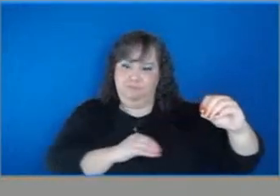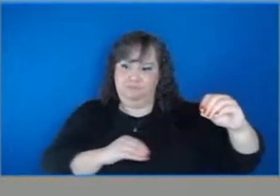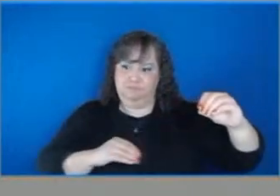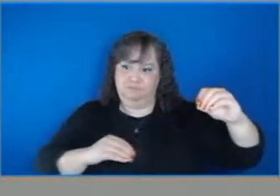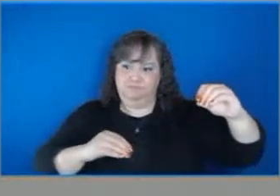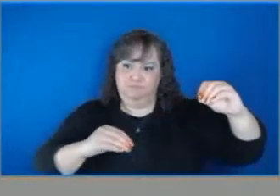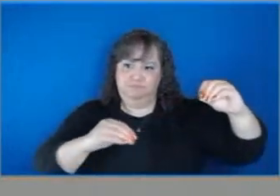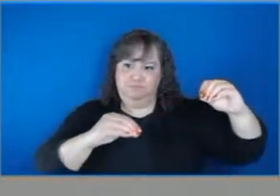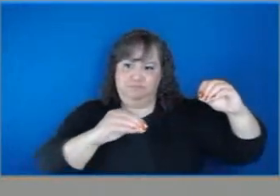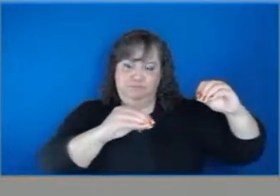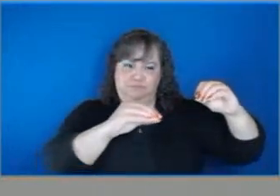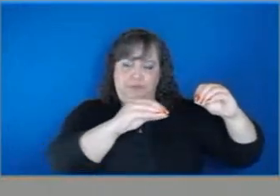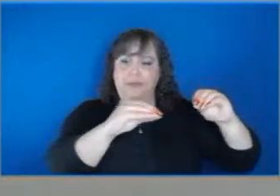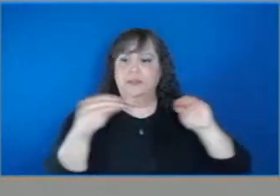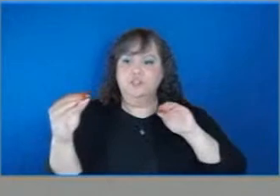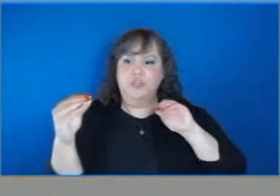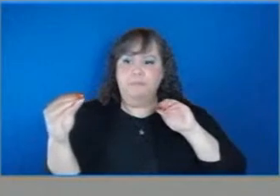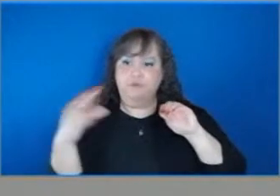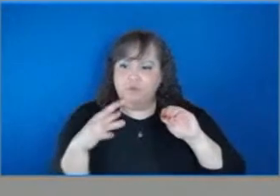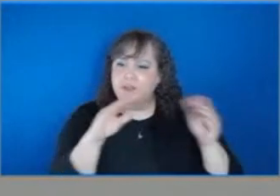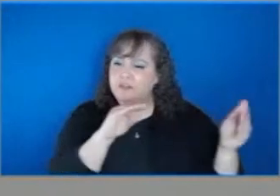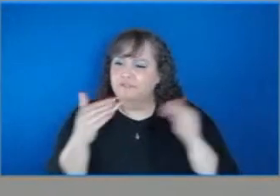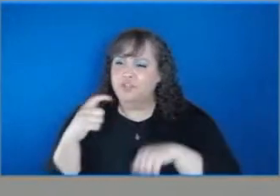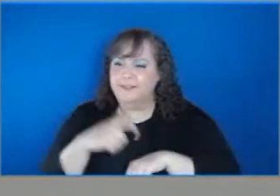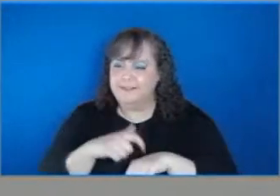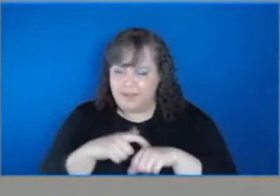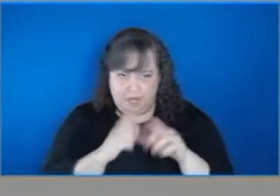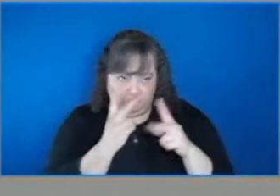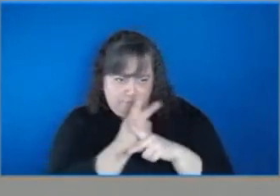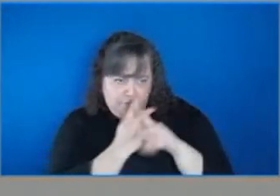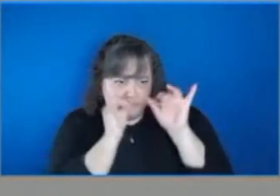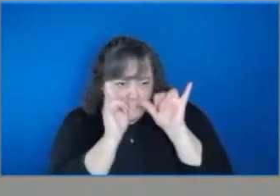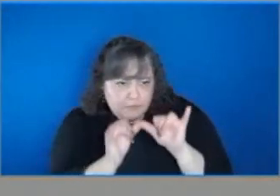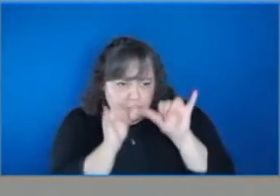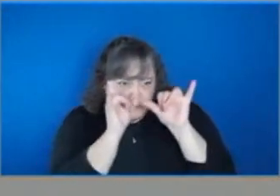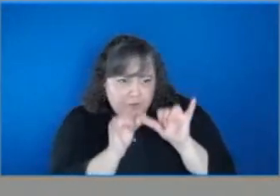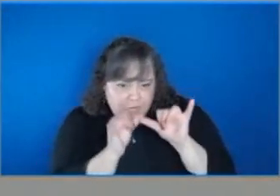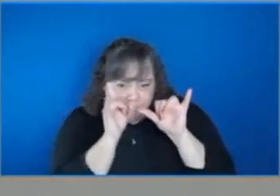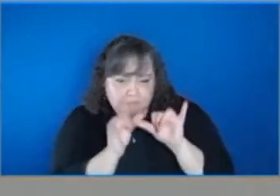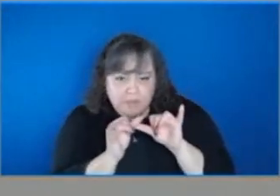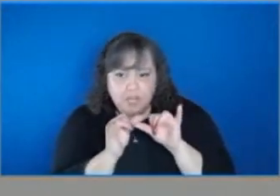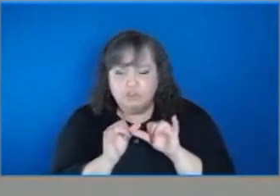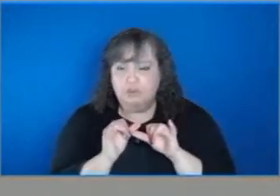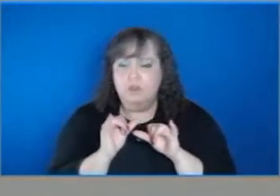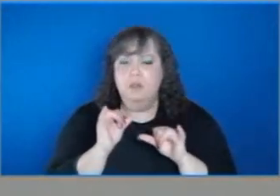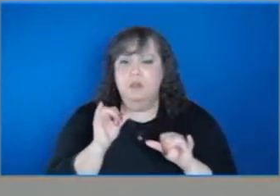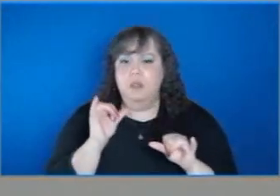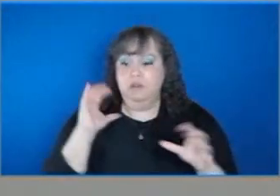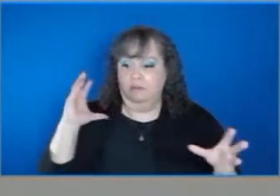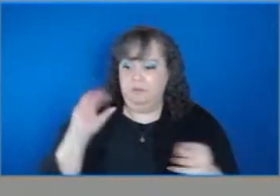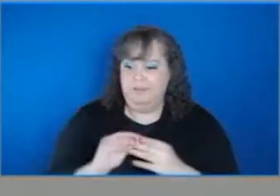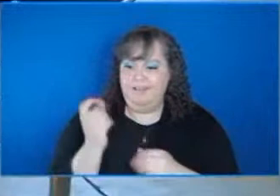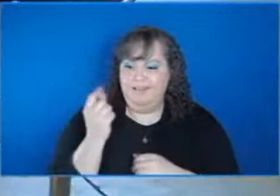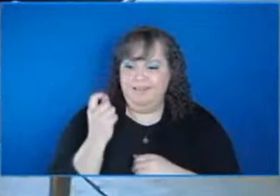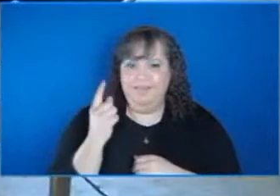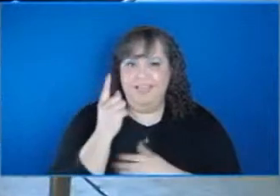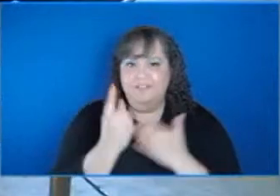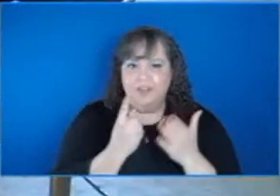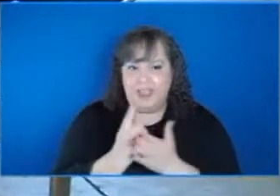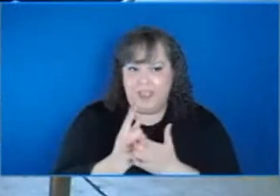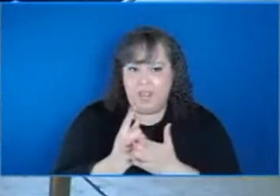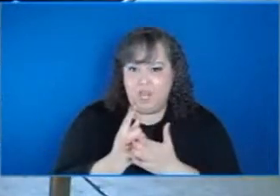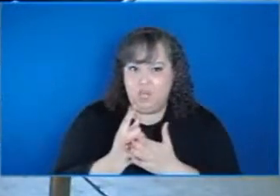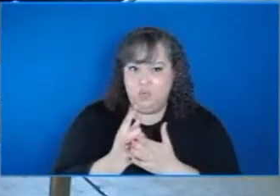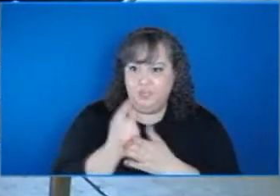brightness versus time, take lots of measurements, and over this 11 hours and 55 minutes, this brightness versus time changes. And